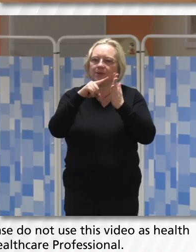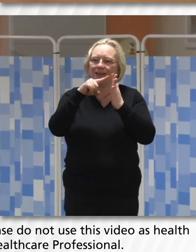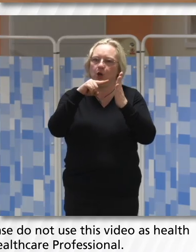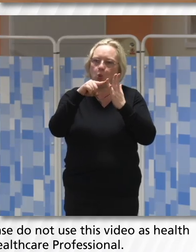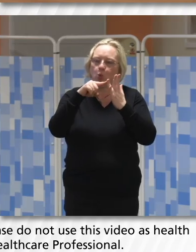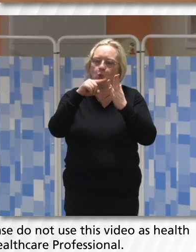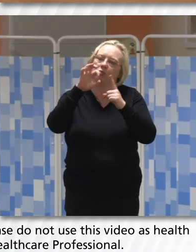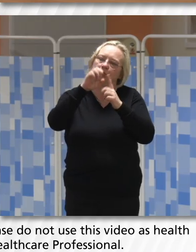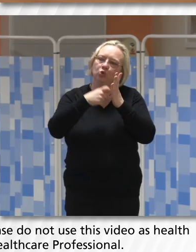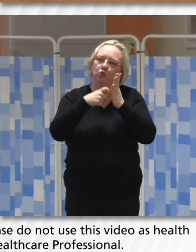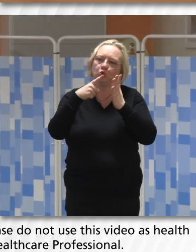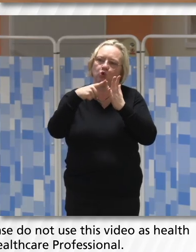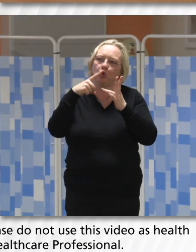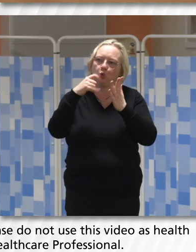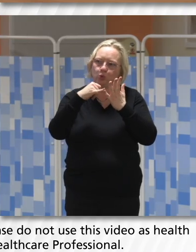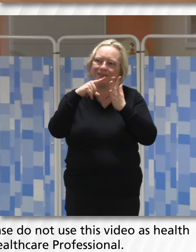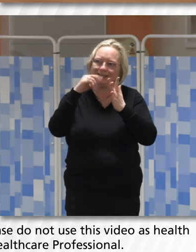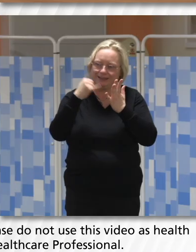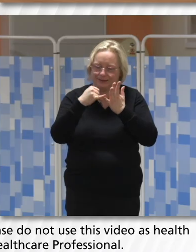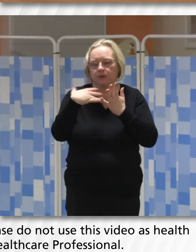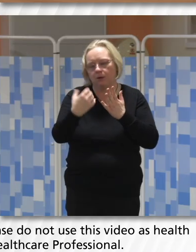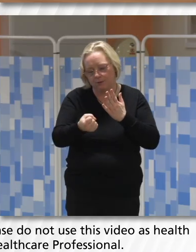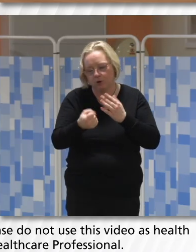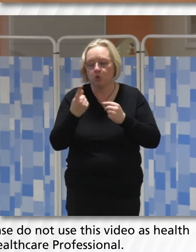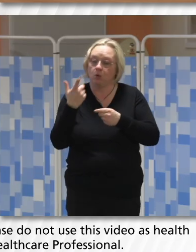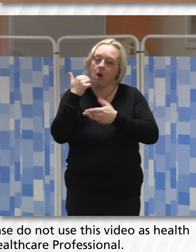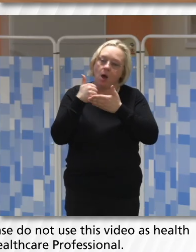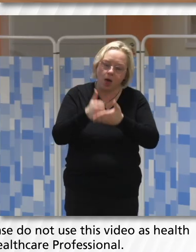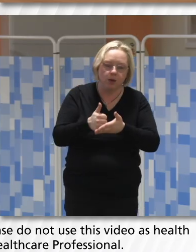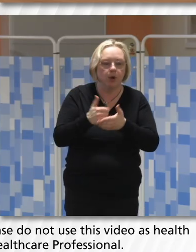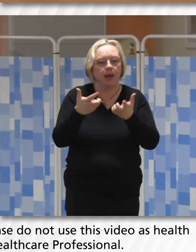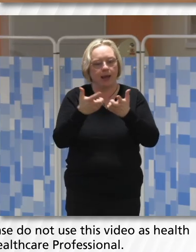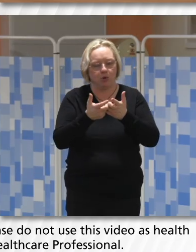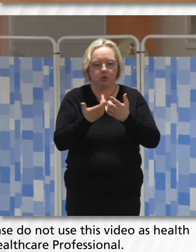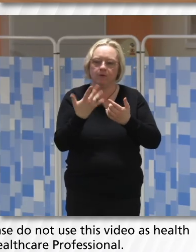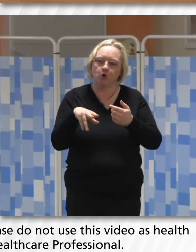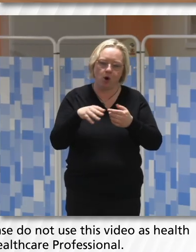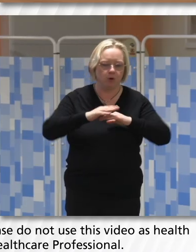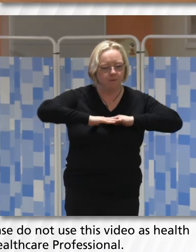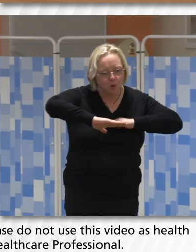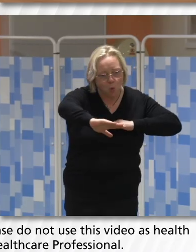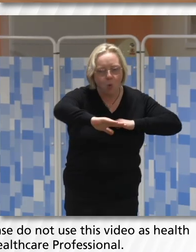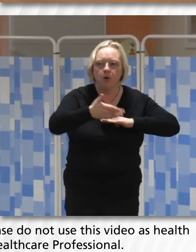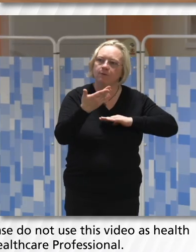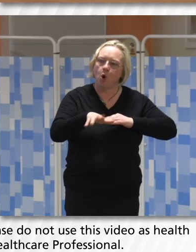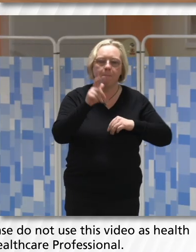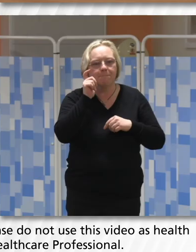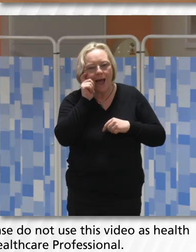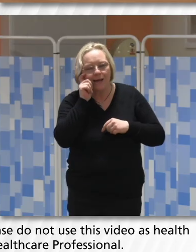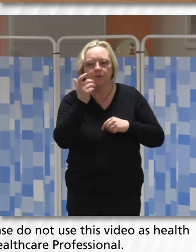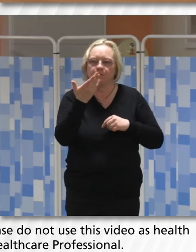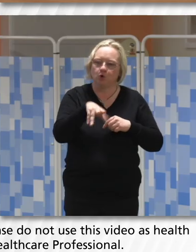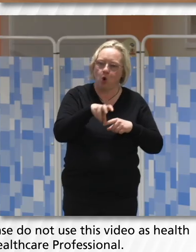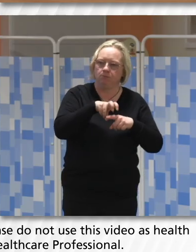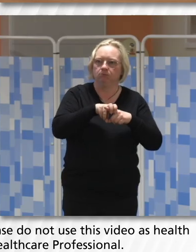those transfers, getting out of chairs, off the bed and off the floor. Posture becomes a bit flexed. We don't want that. So we need to get